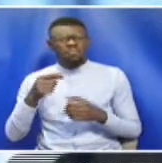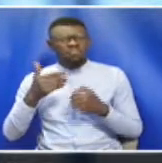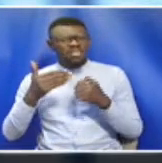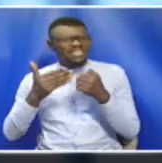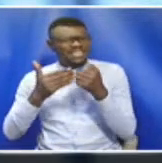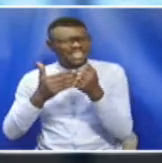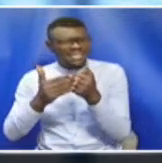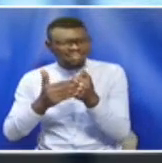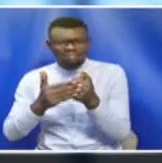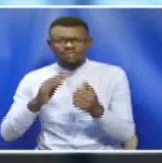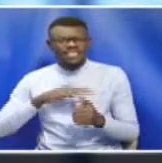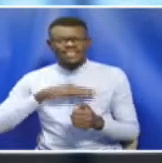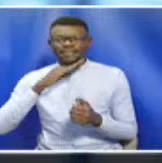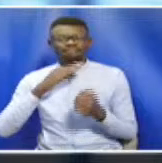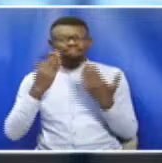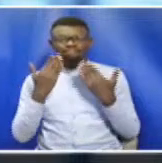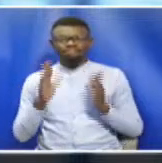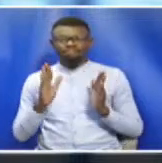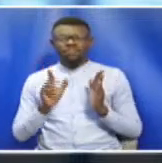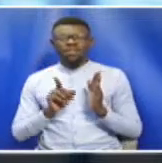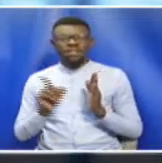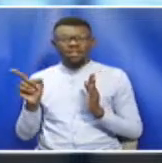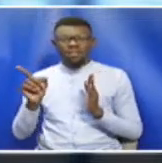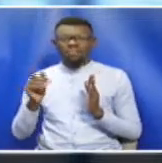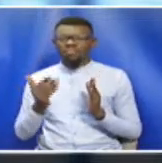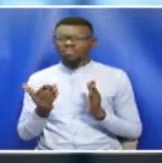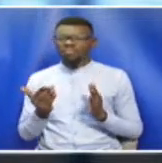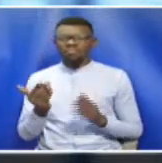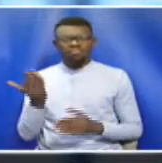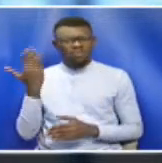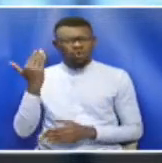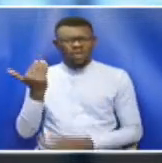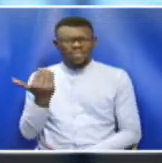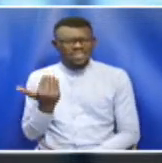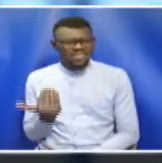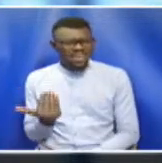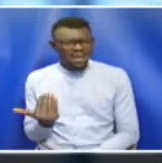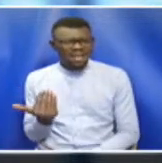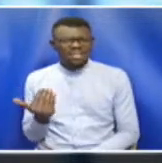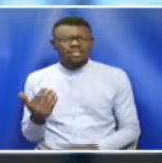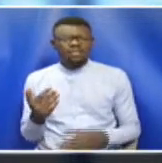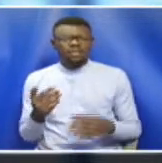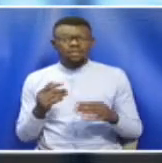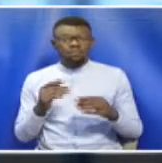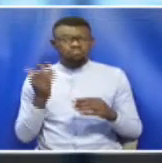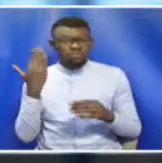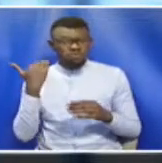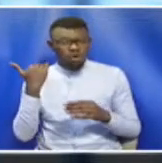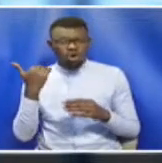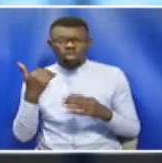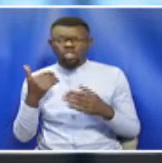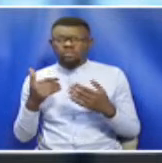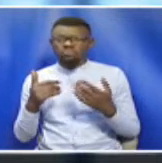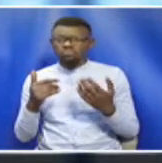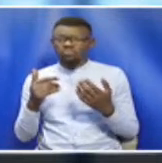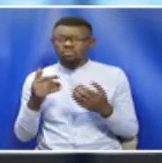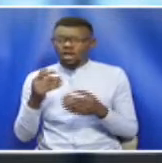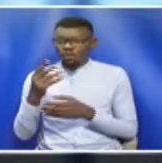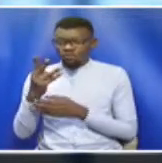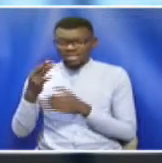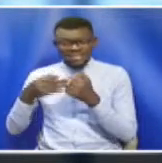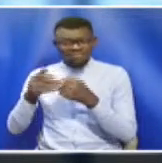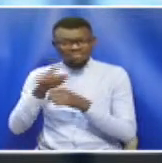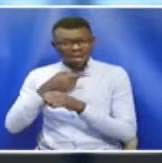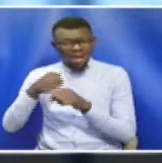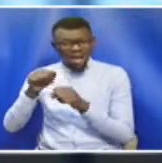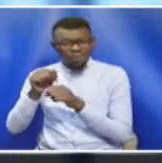away. The young lawmaker, both in age and the political scene, is said to have given the government a 48-hour ultimatum